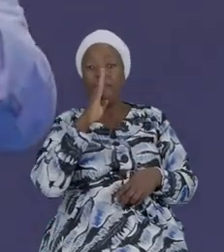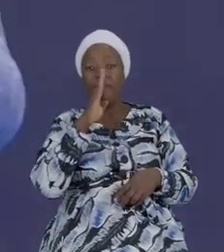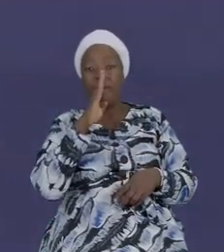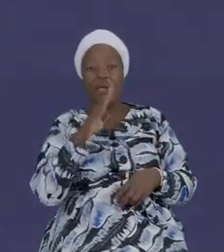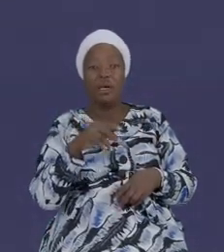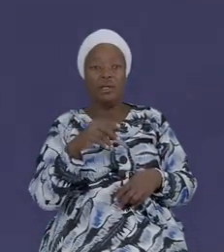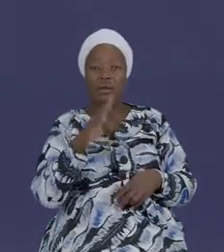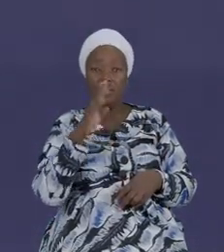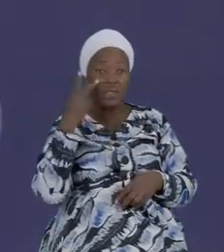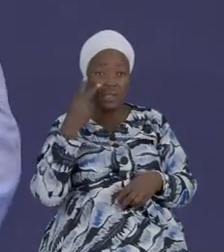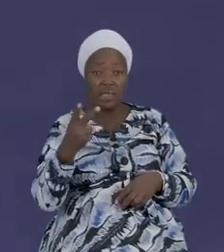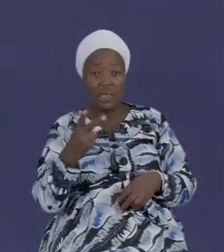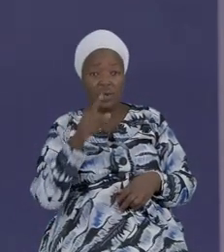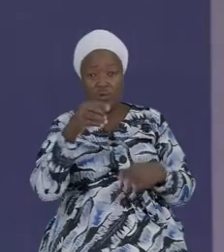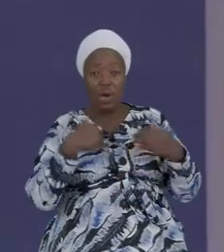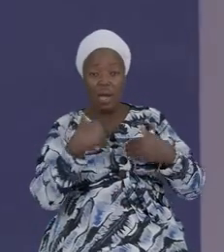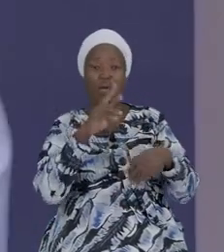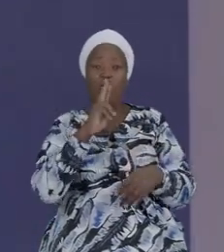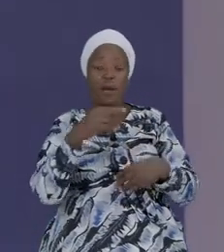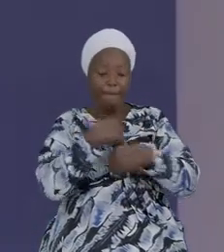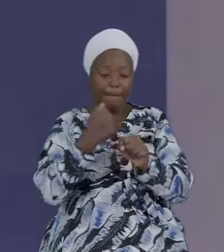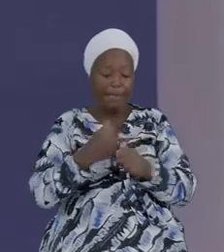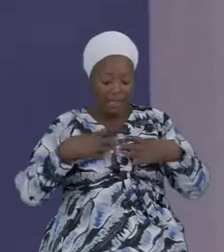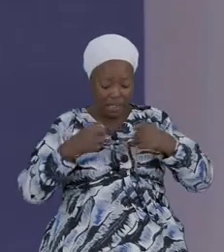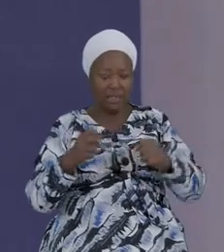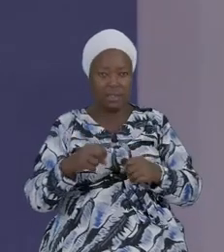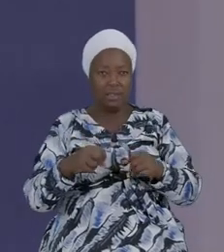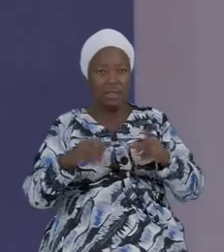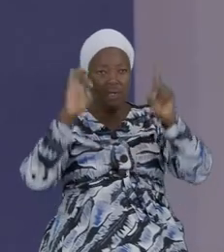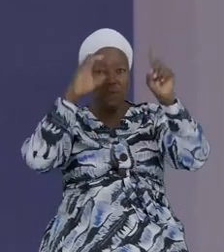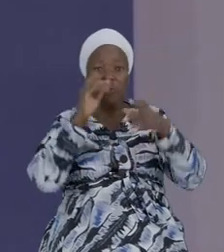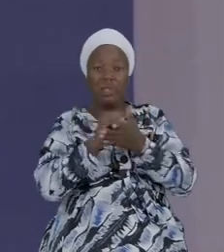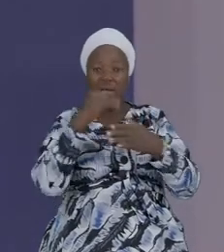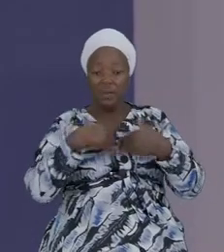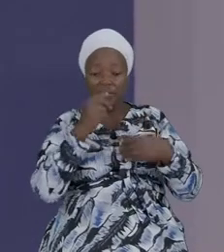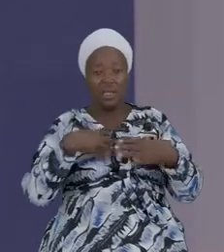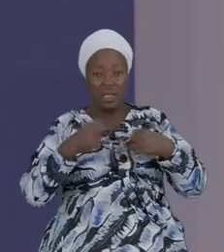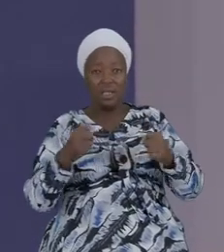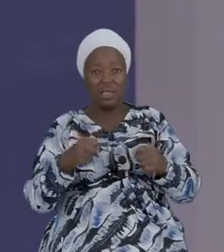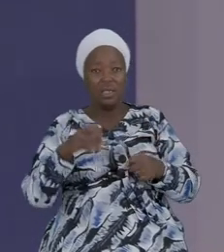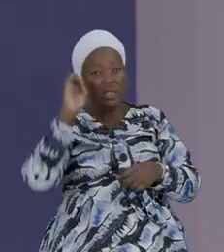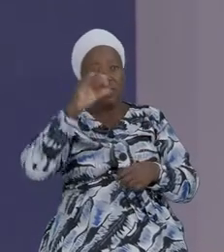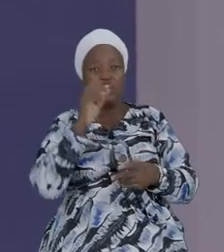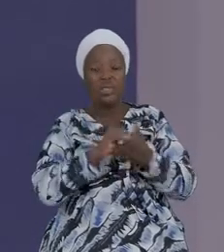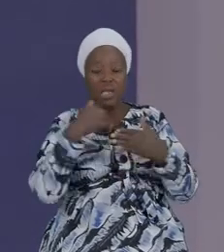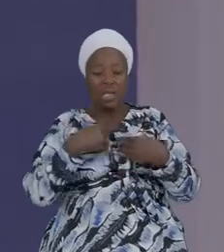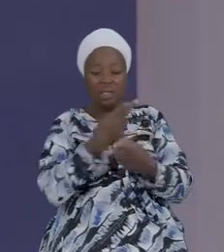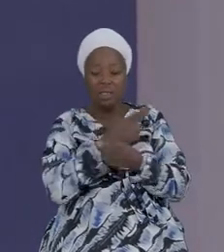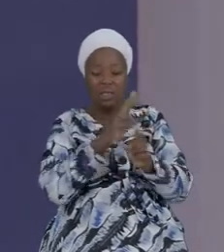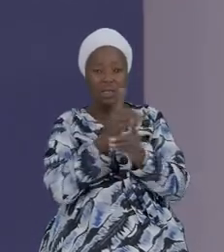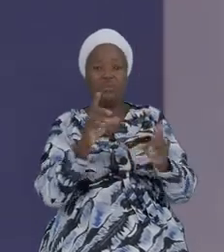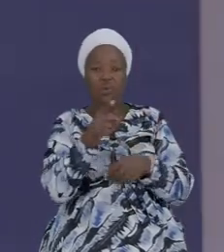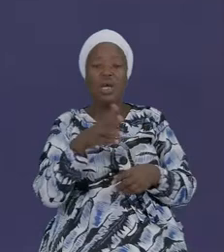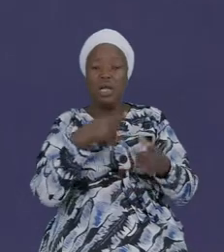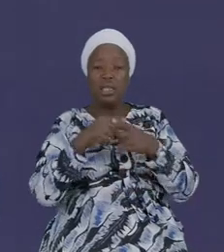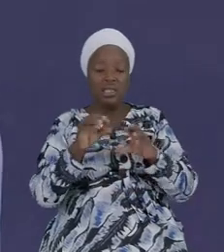behold, thou art made whole. Is the one that has healed, is the one who has redeemed you, is the one who